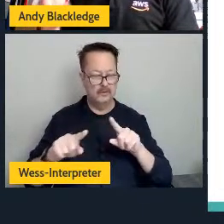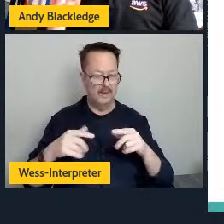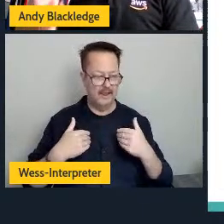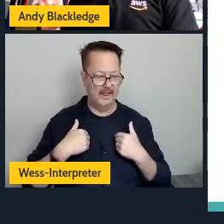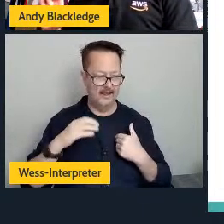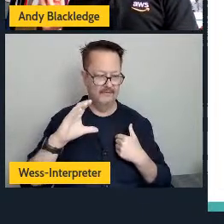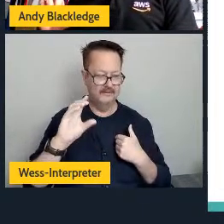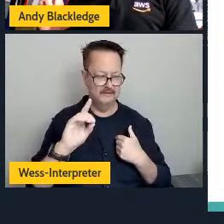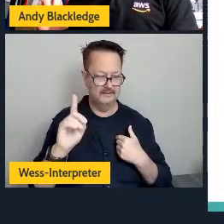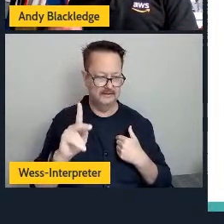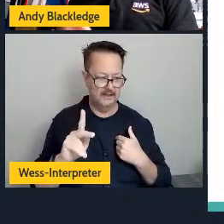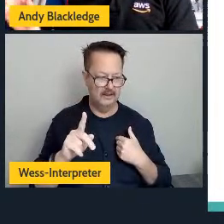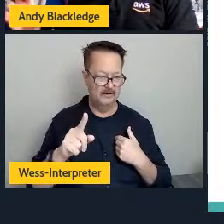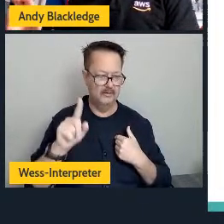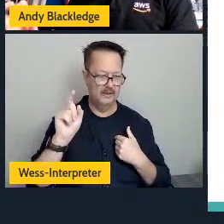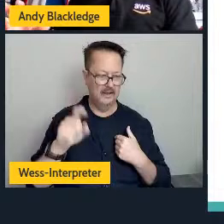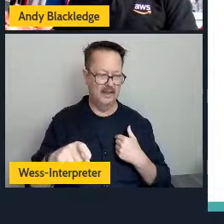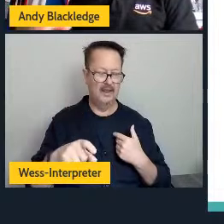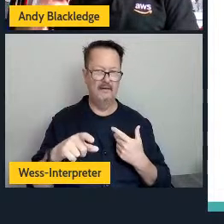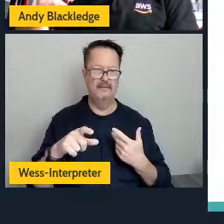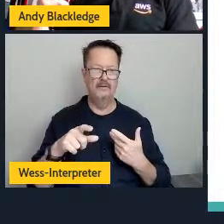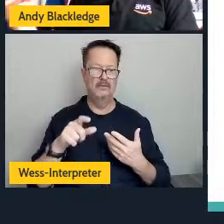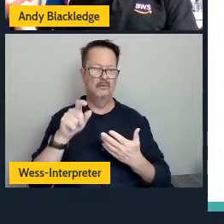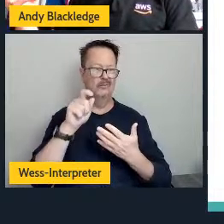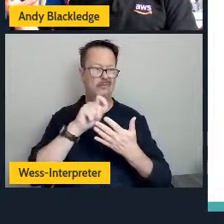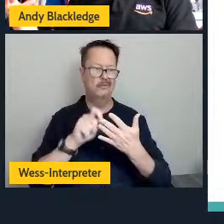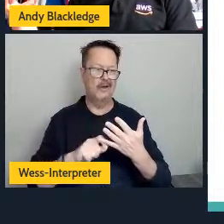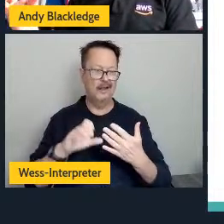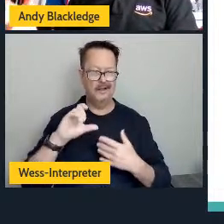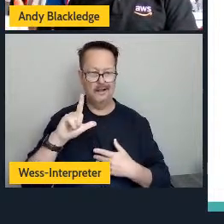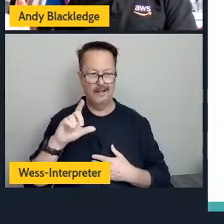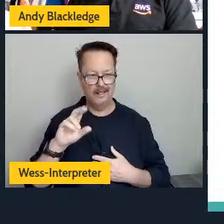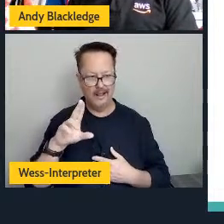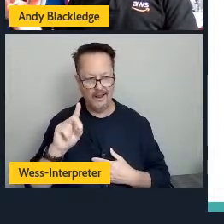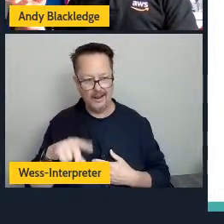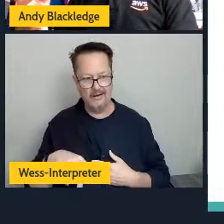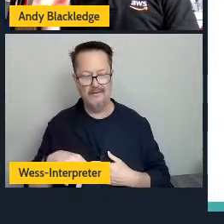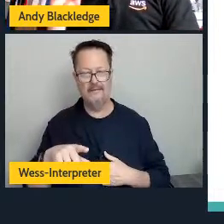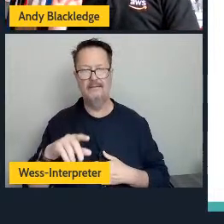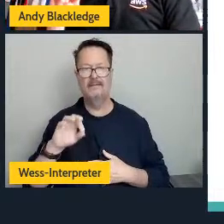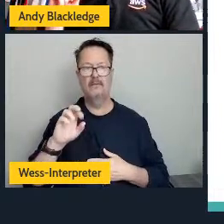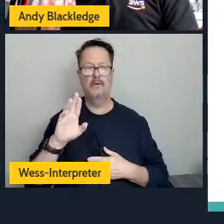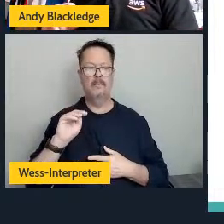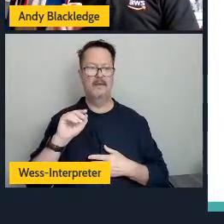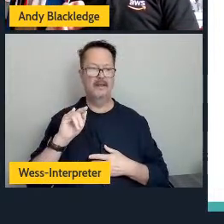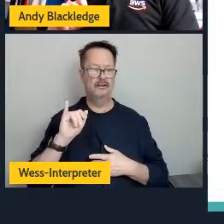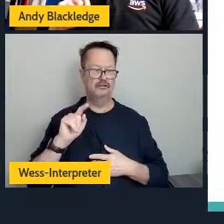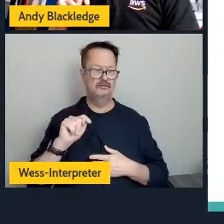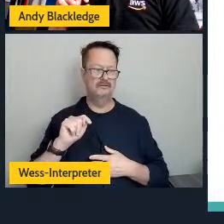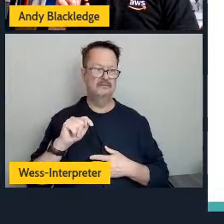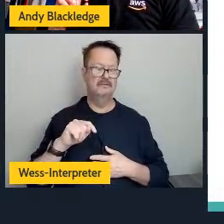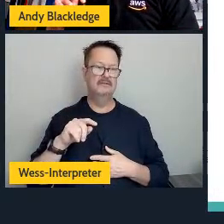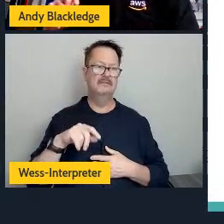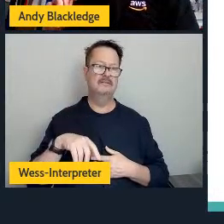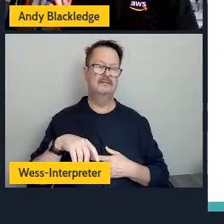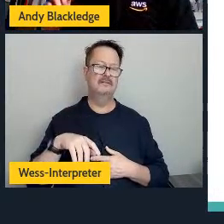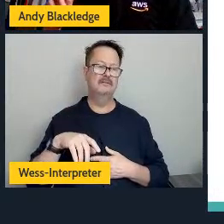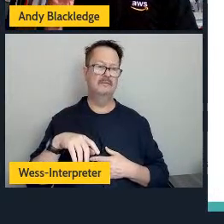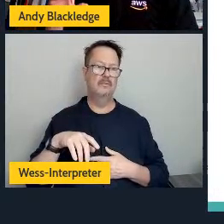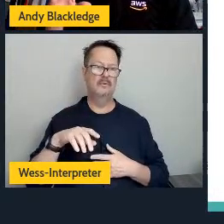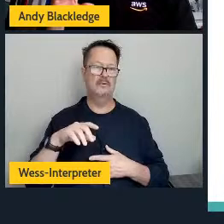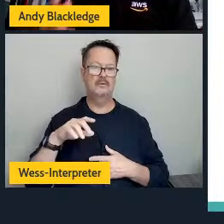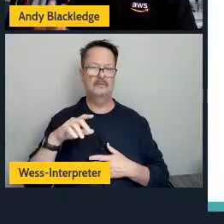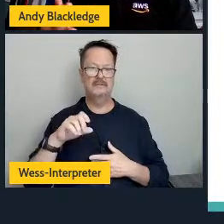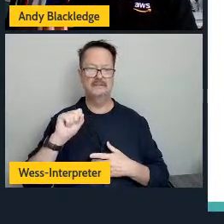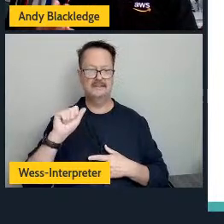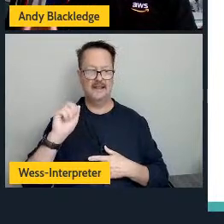you would have to write some CloudFormation or a SAM template, but when I was seeing how you